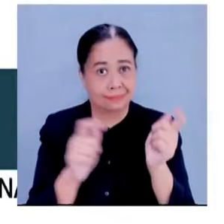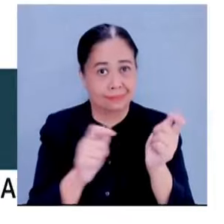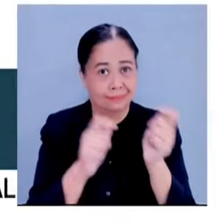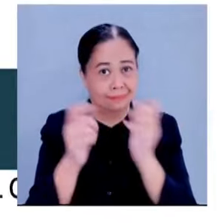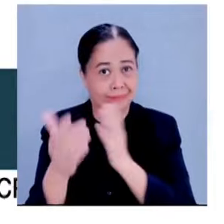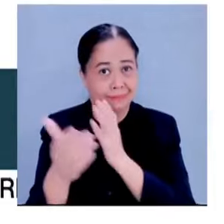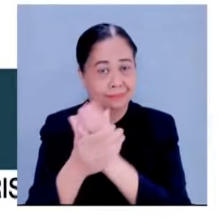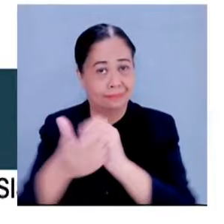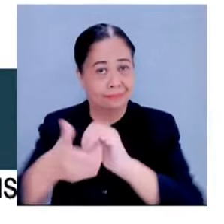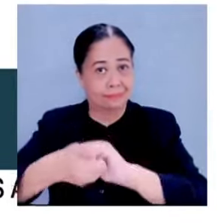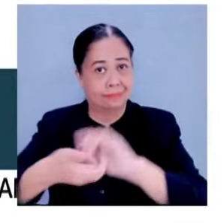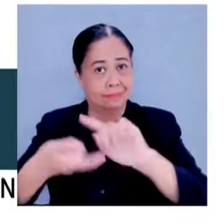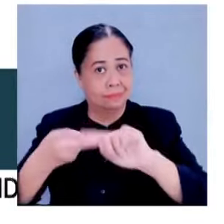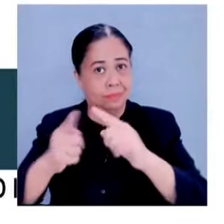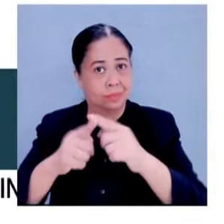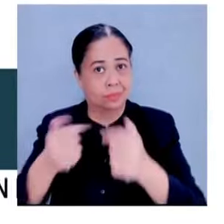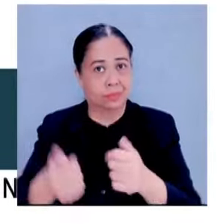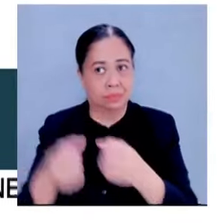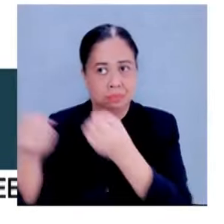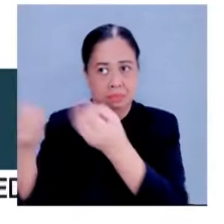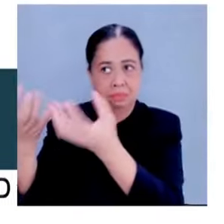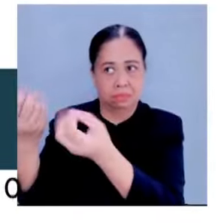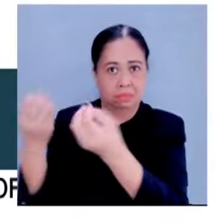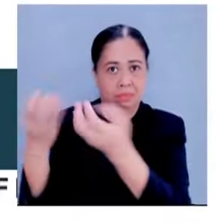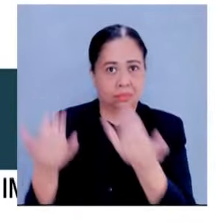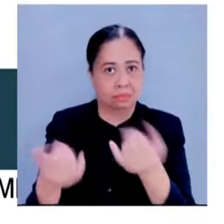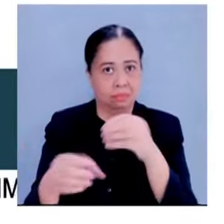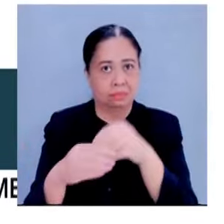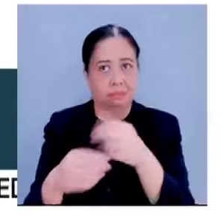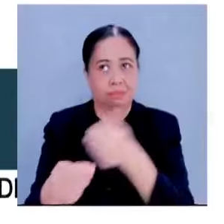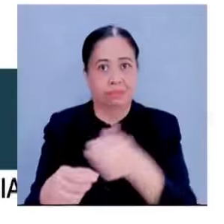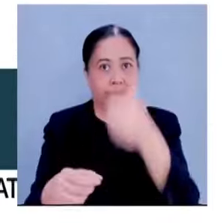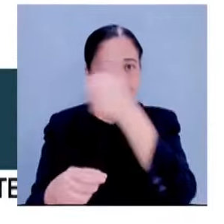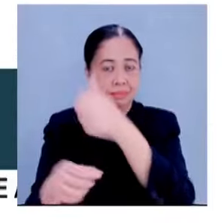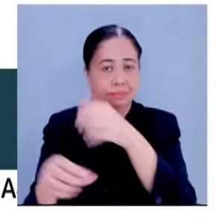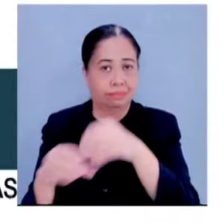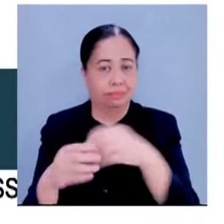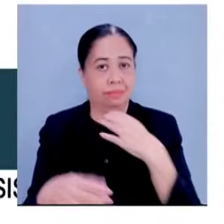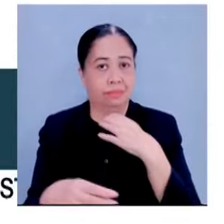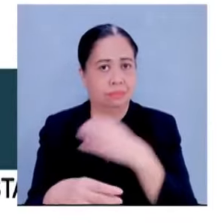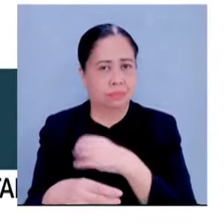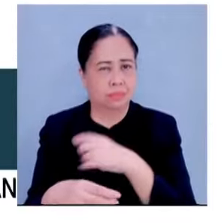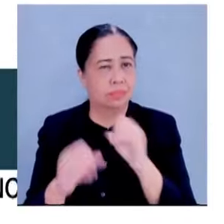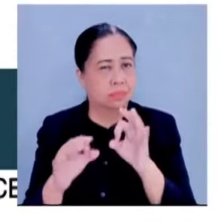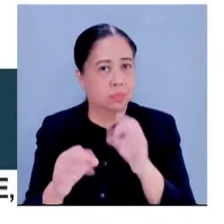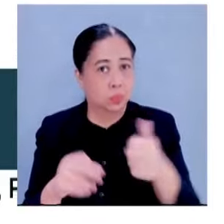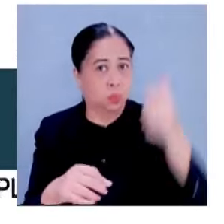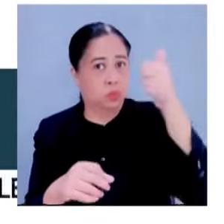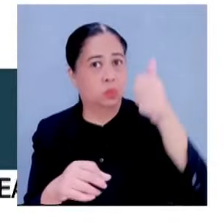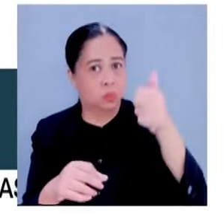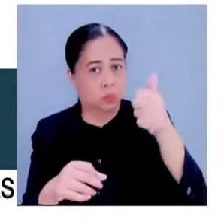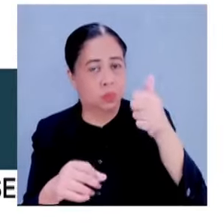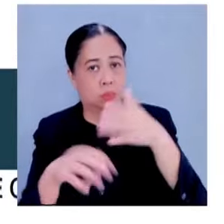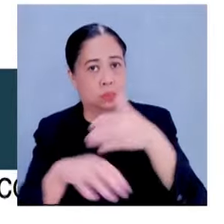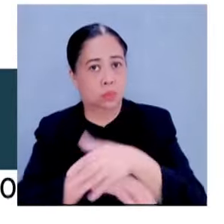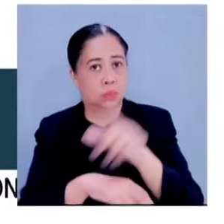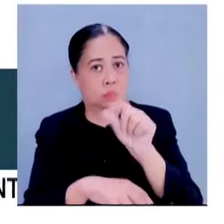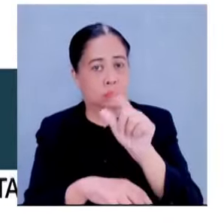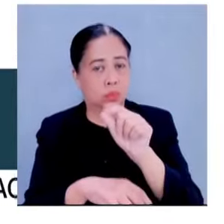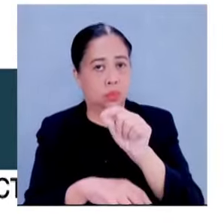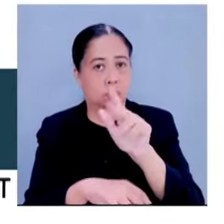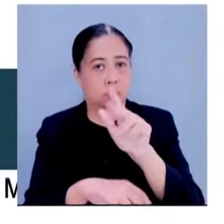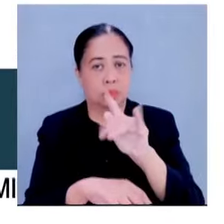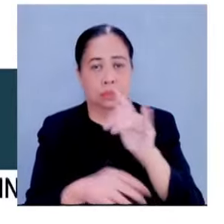an alliance with a supermajority now in power at the House of Representatives, should you win after the